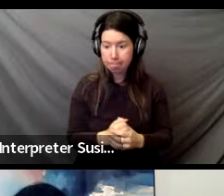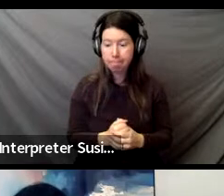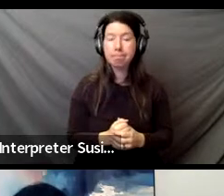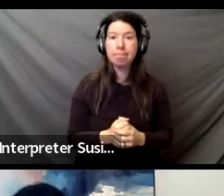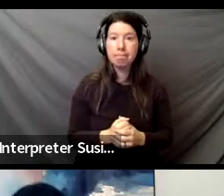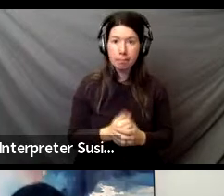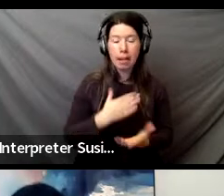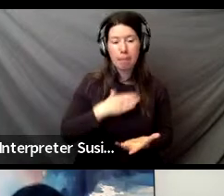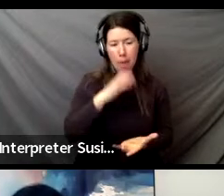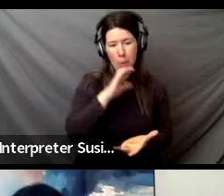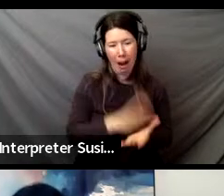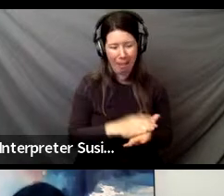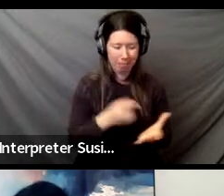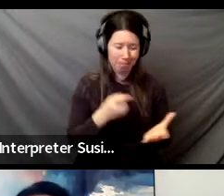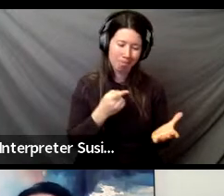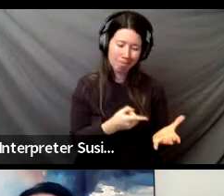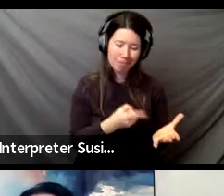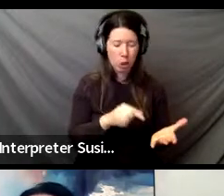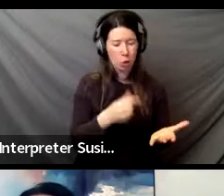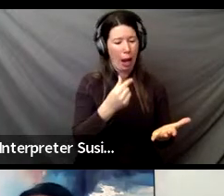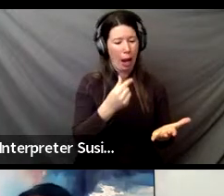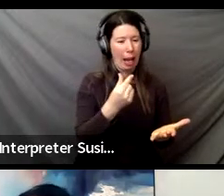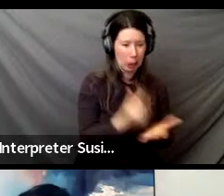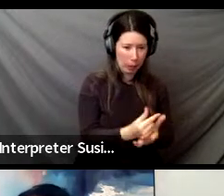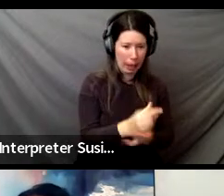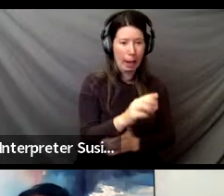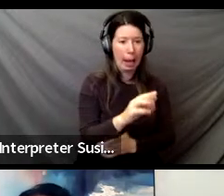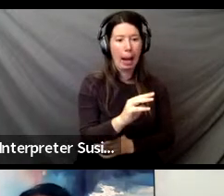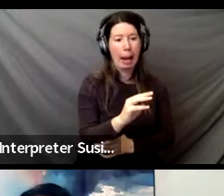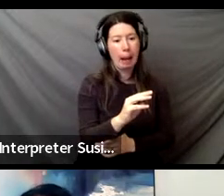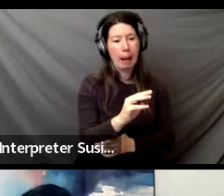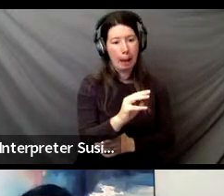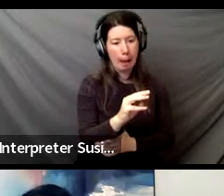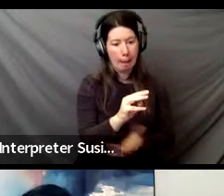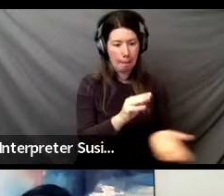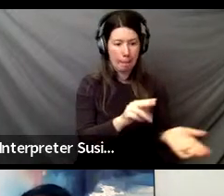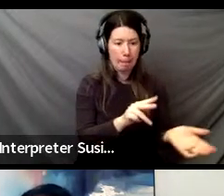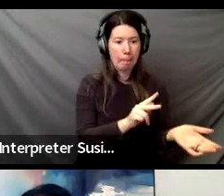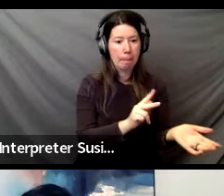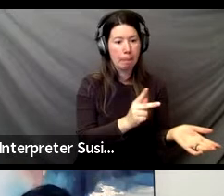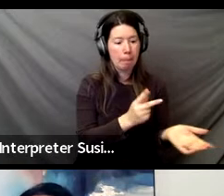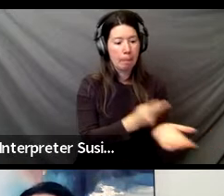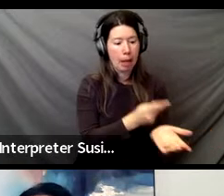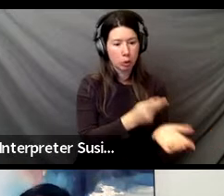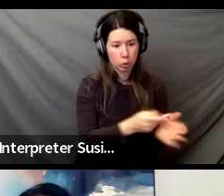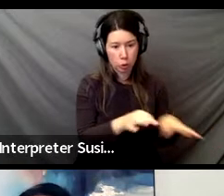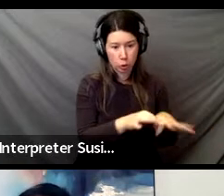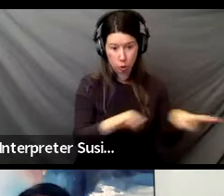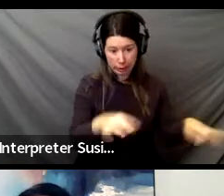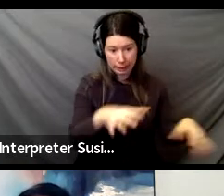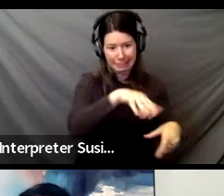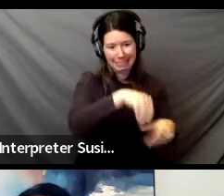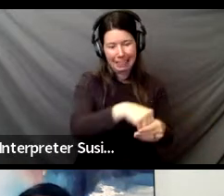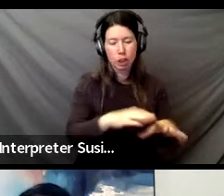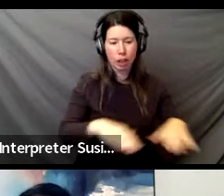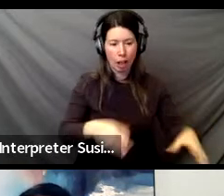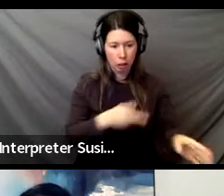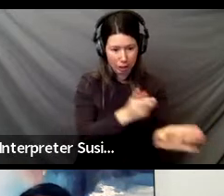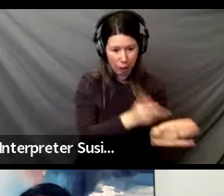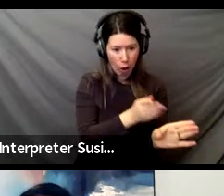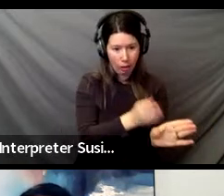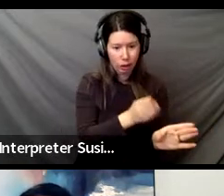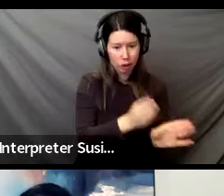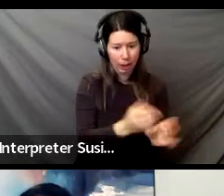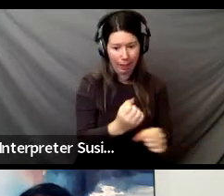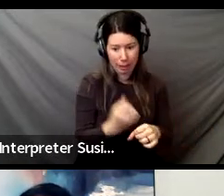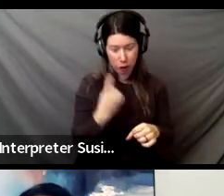my wife. She graduated with her master's in child psychology last year. And she managed to do it through